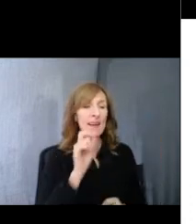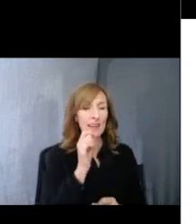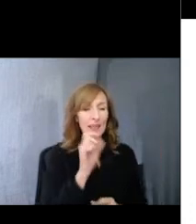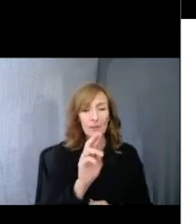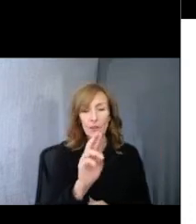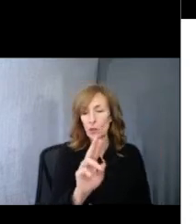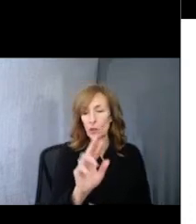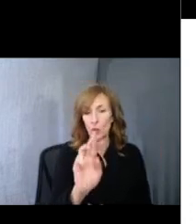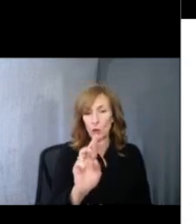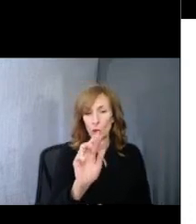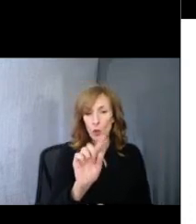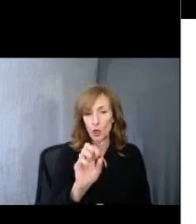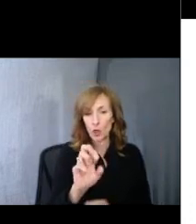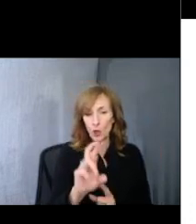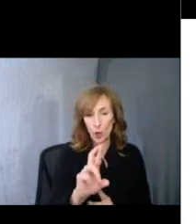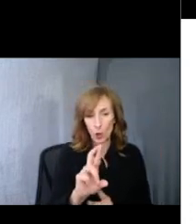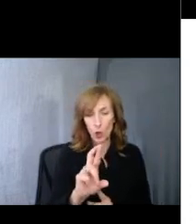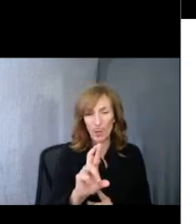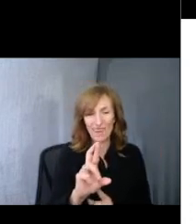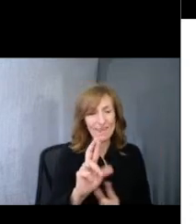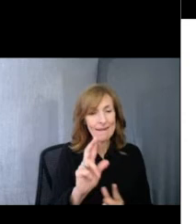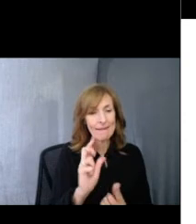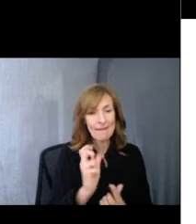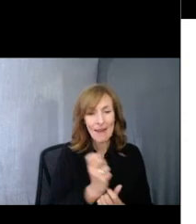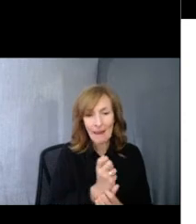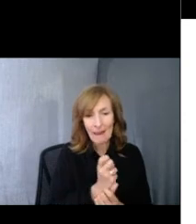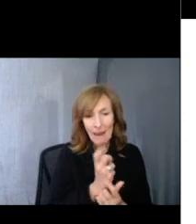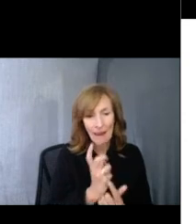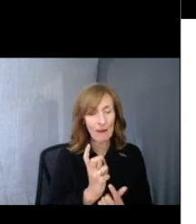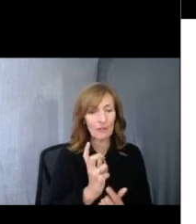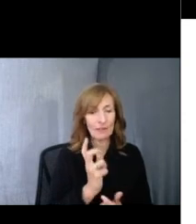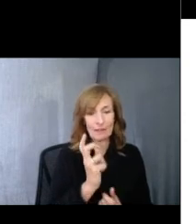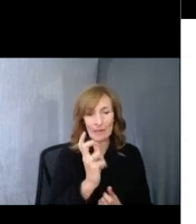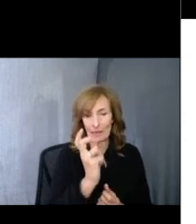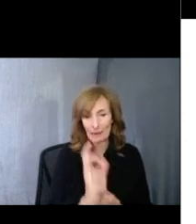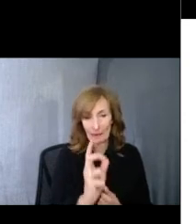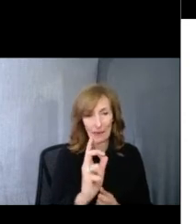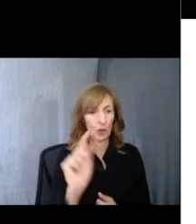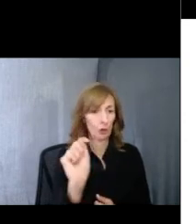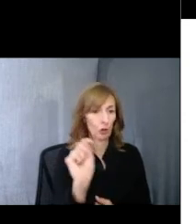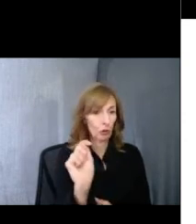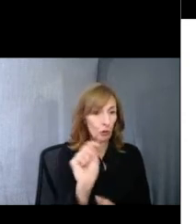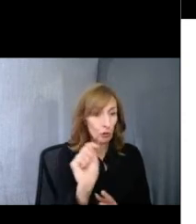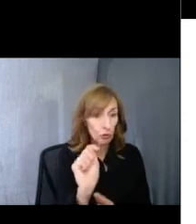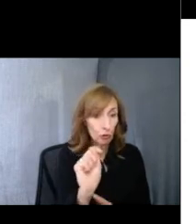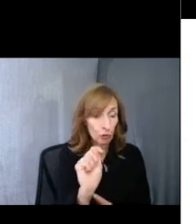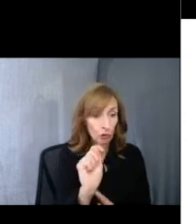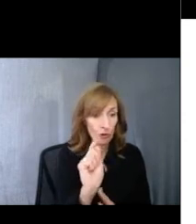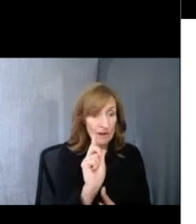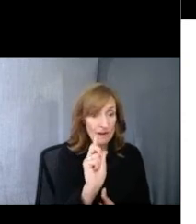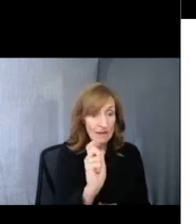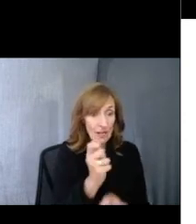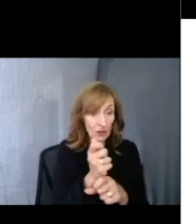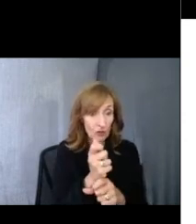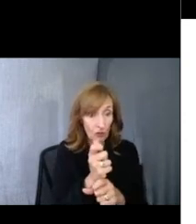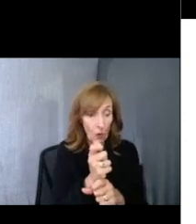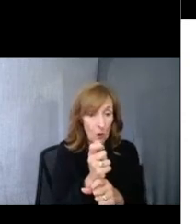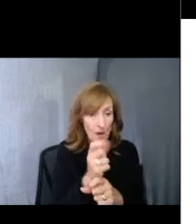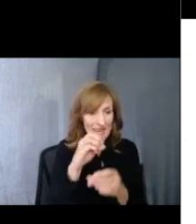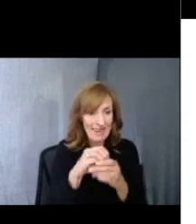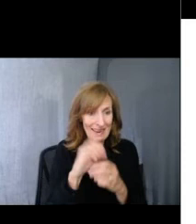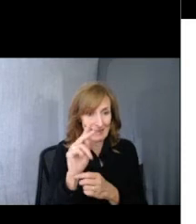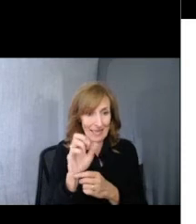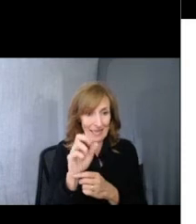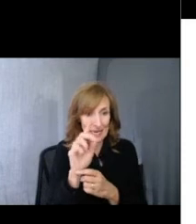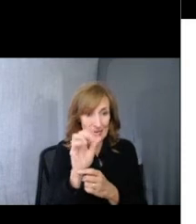formed and all the business end of the urinary tract happens in the kidney. Once urine gets to the ureter and then travels down the